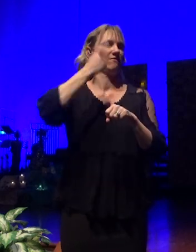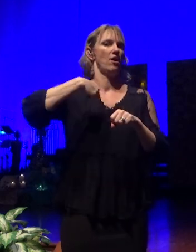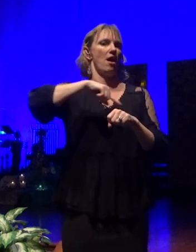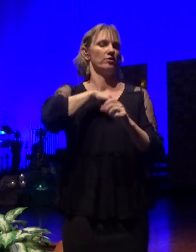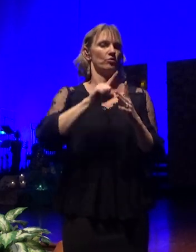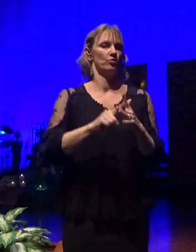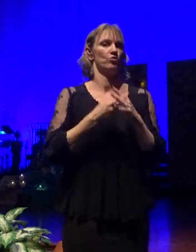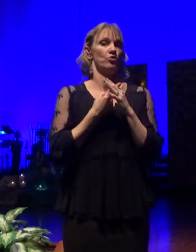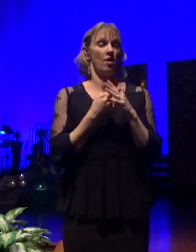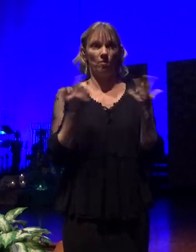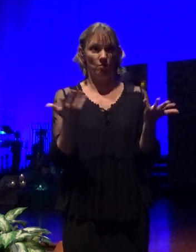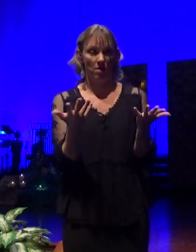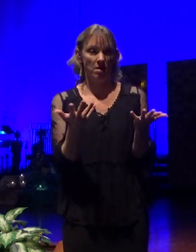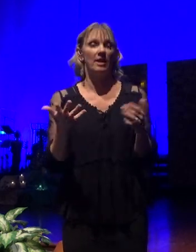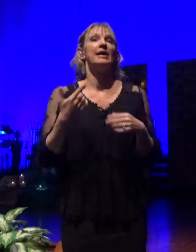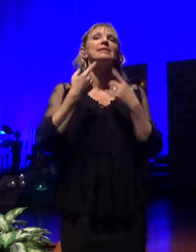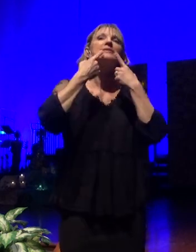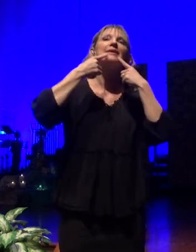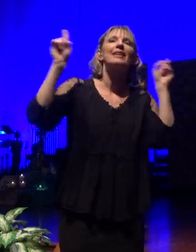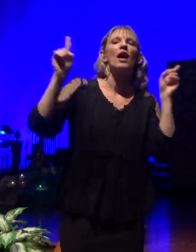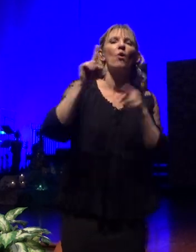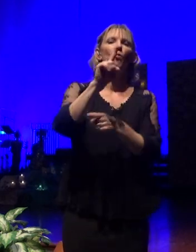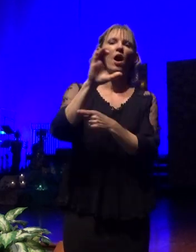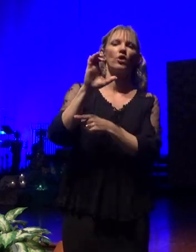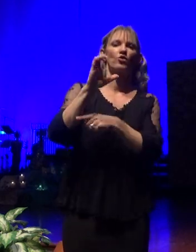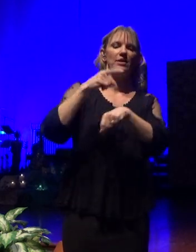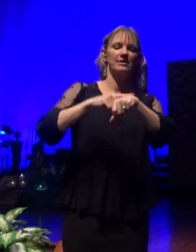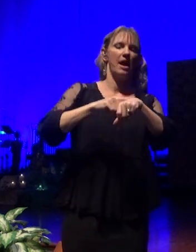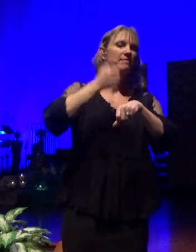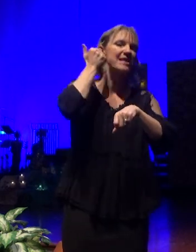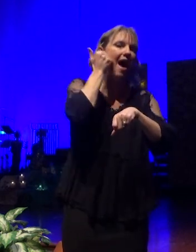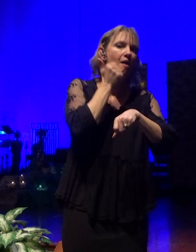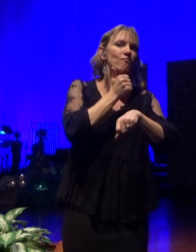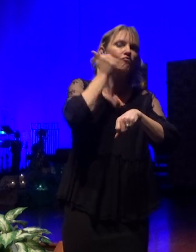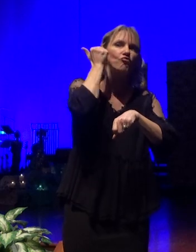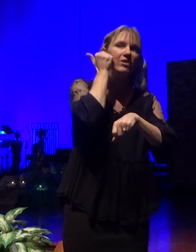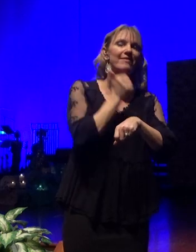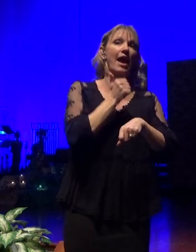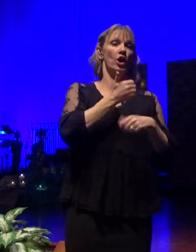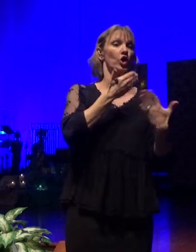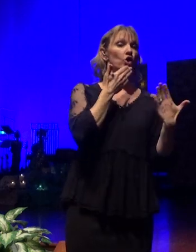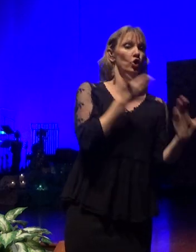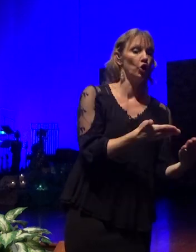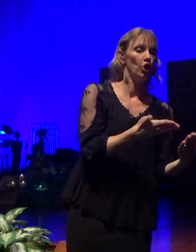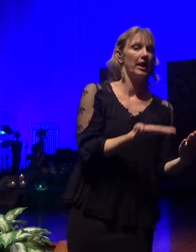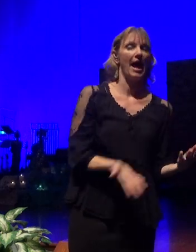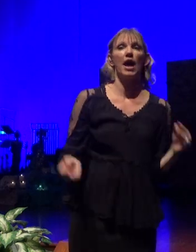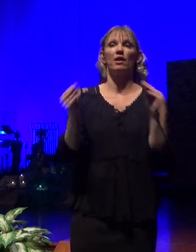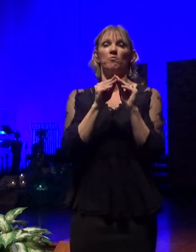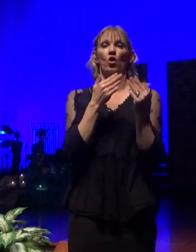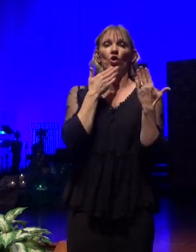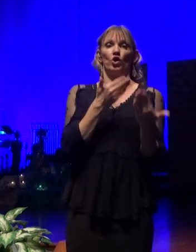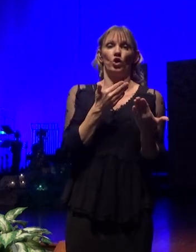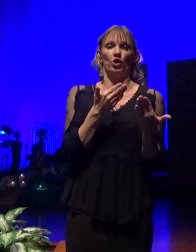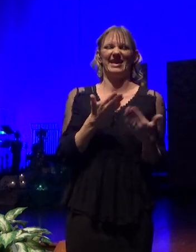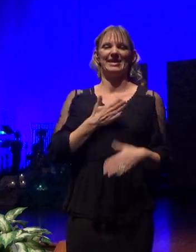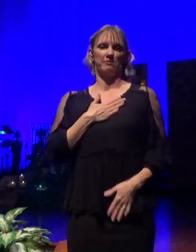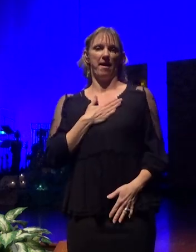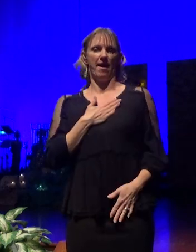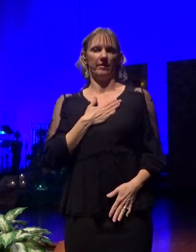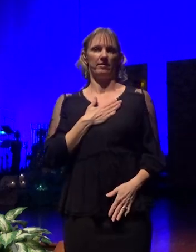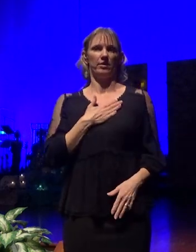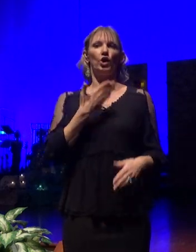practice. He says, declare 100 times a day, good and more good is mine. Good and more good is